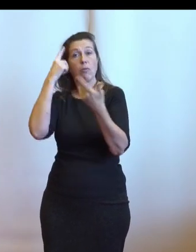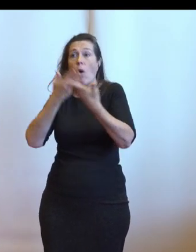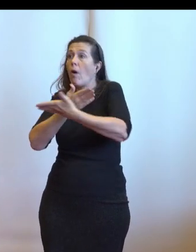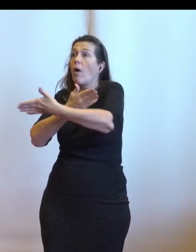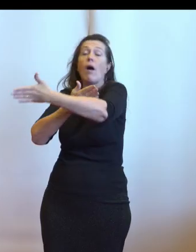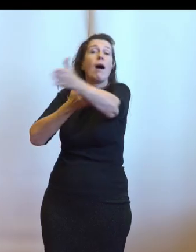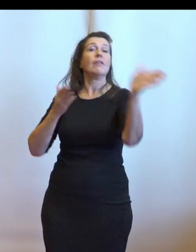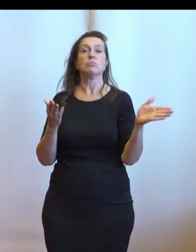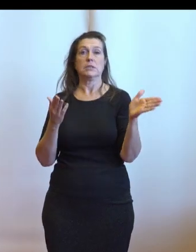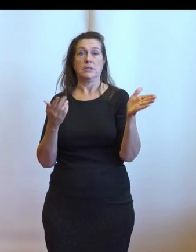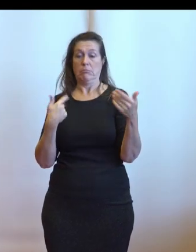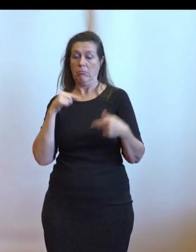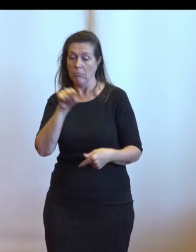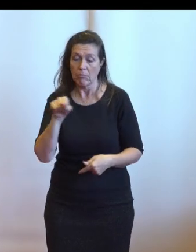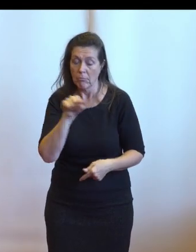it.